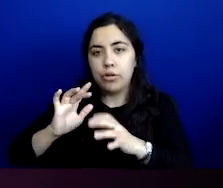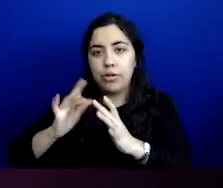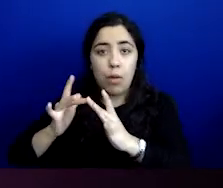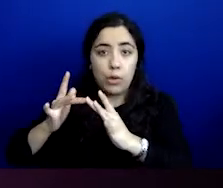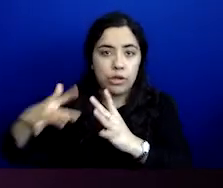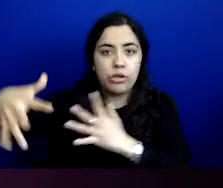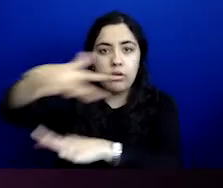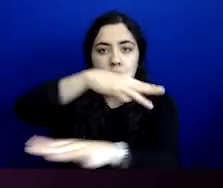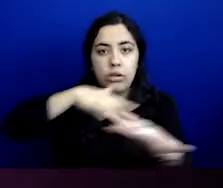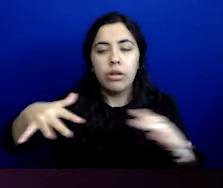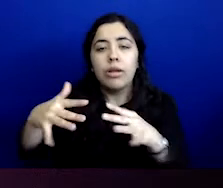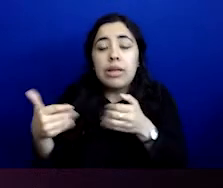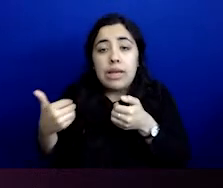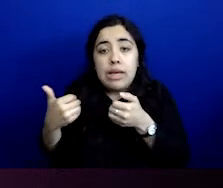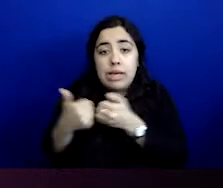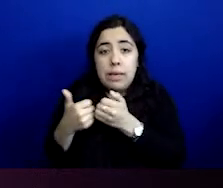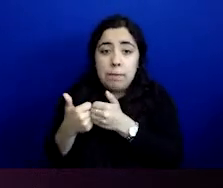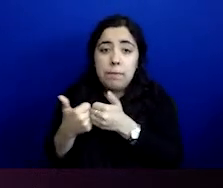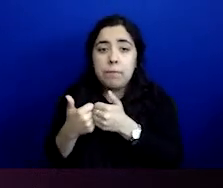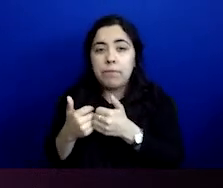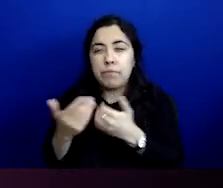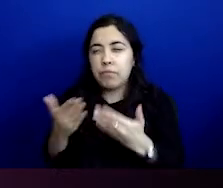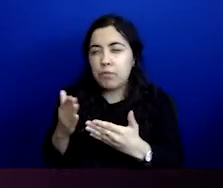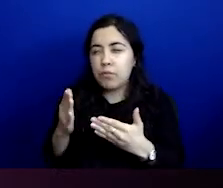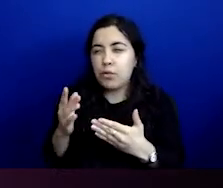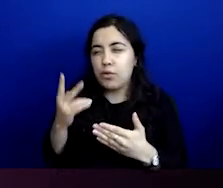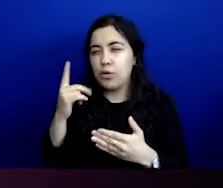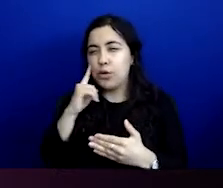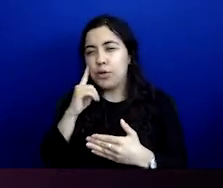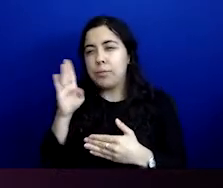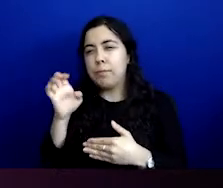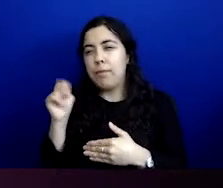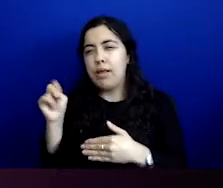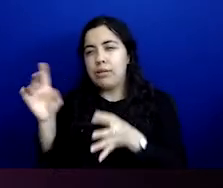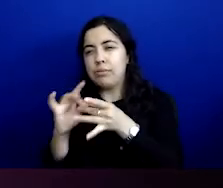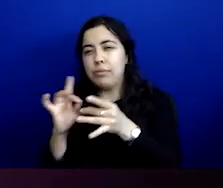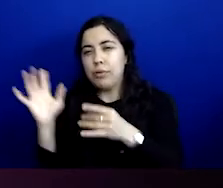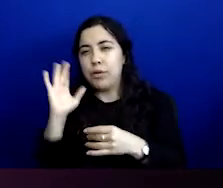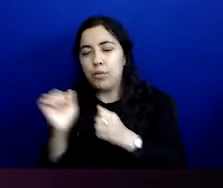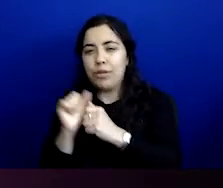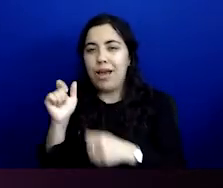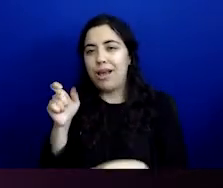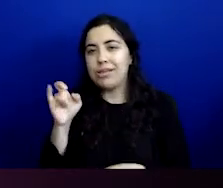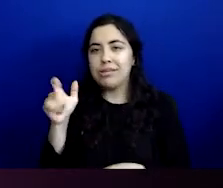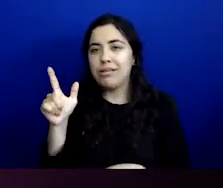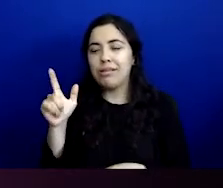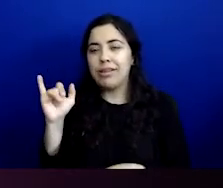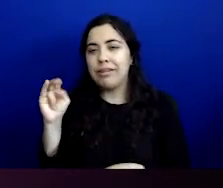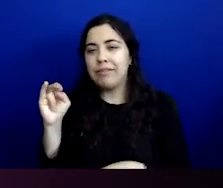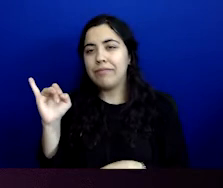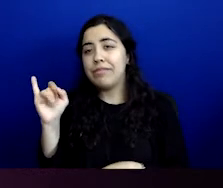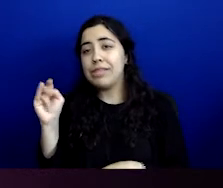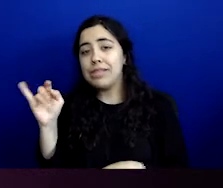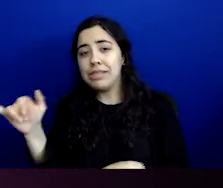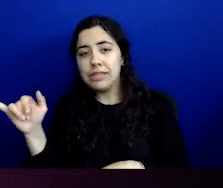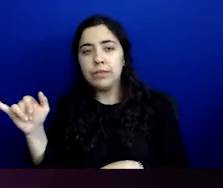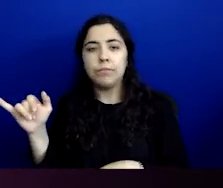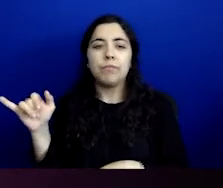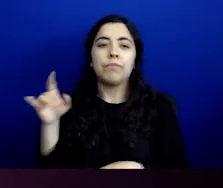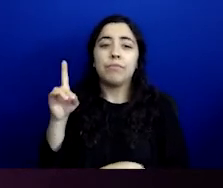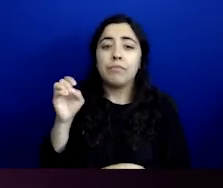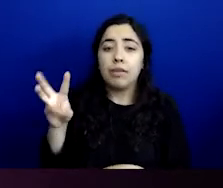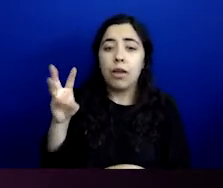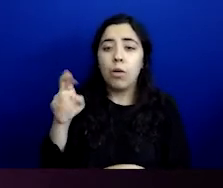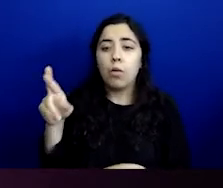that you heard maybe them speaking of earlier with Axie Infinity. You start seeing some innovation there. That's still fairly early. DAOs, or